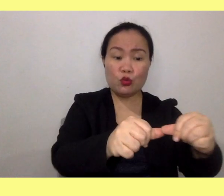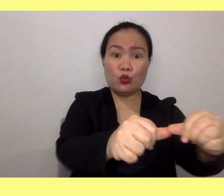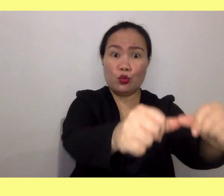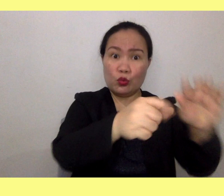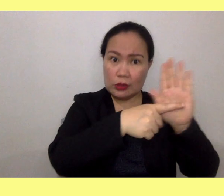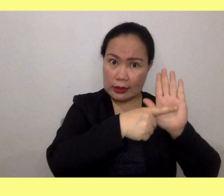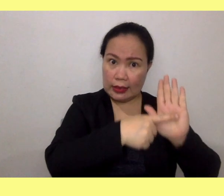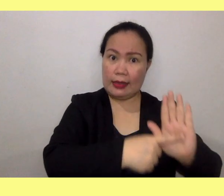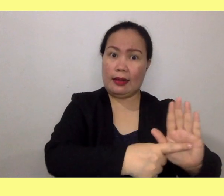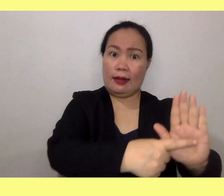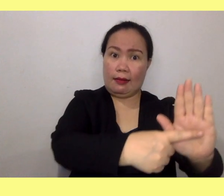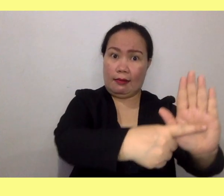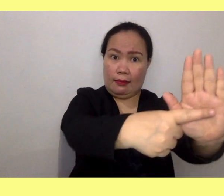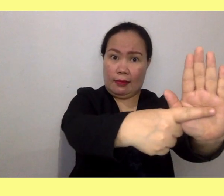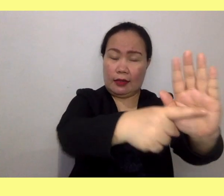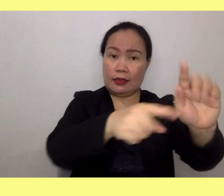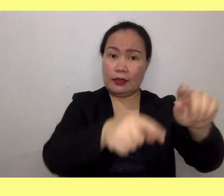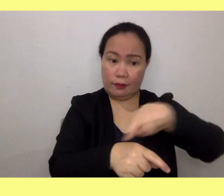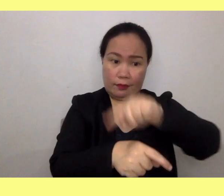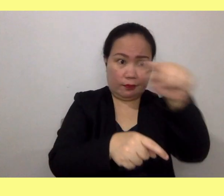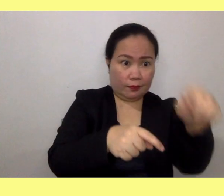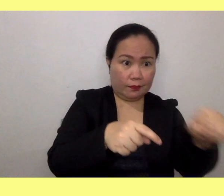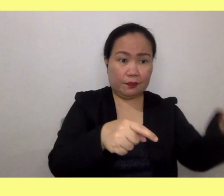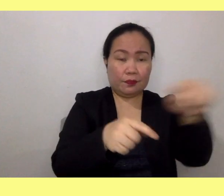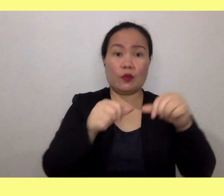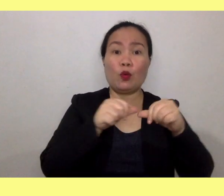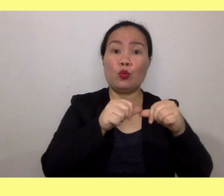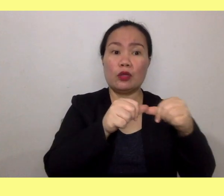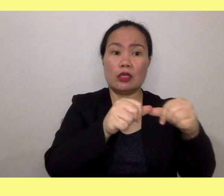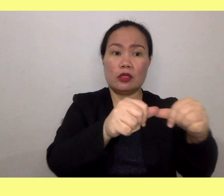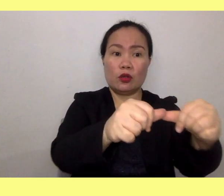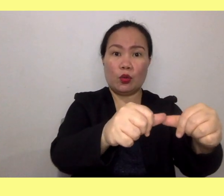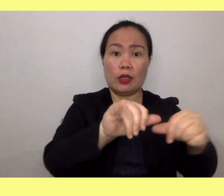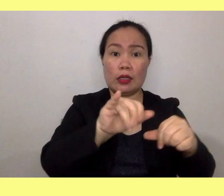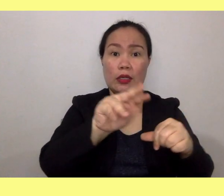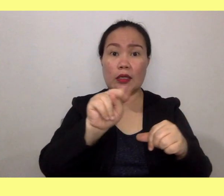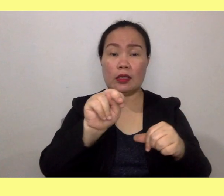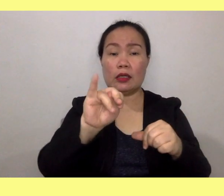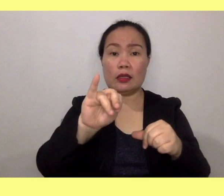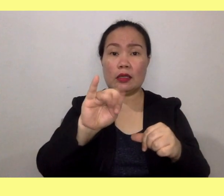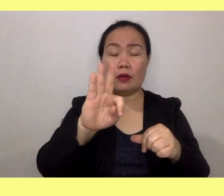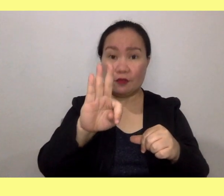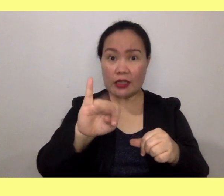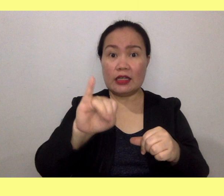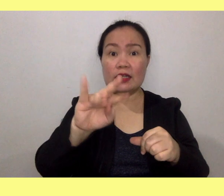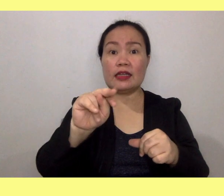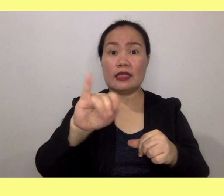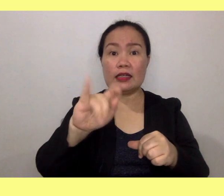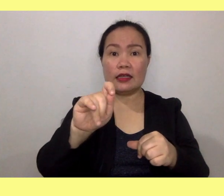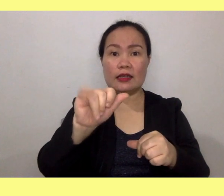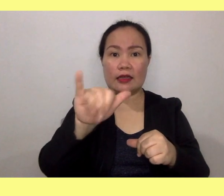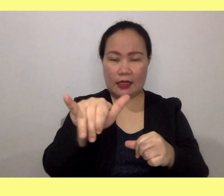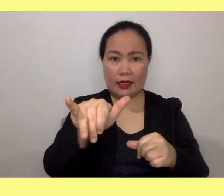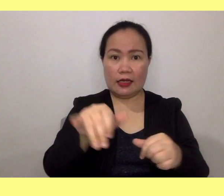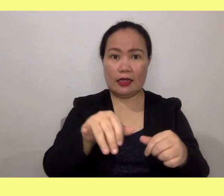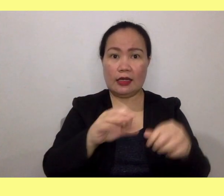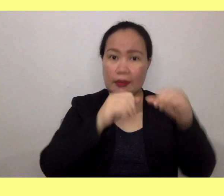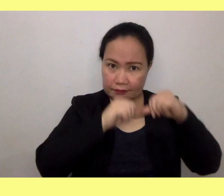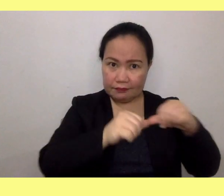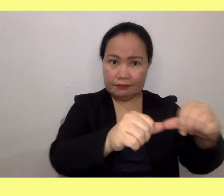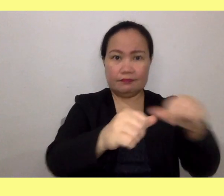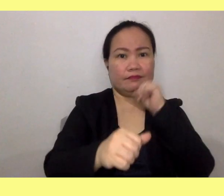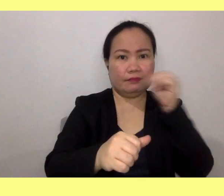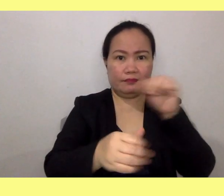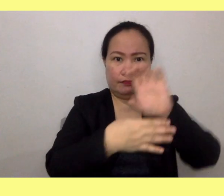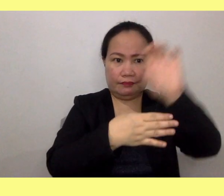Okay, bakit 21 to? Okay, ibig sabihin, since parenthesis ito, ibig sabihin yung 21